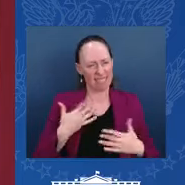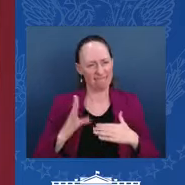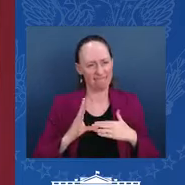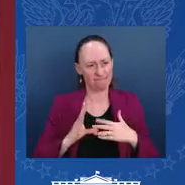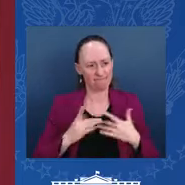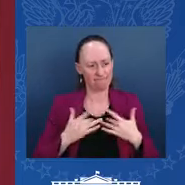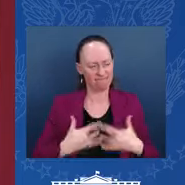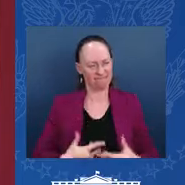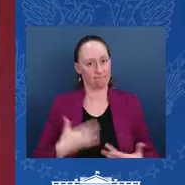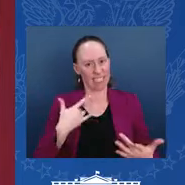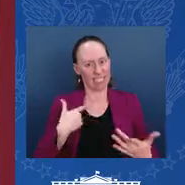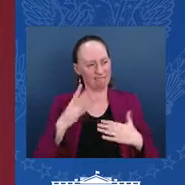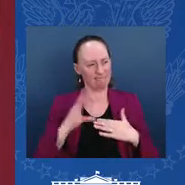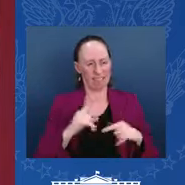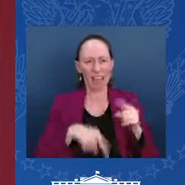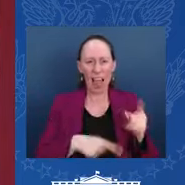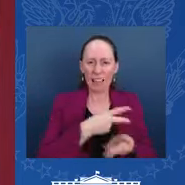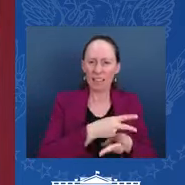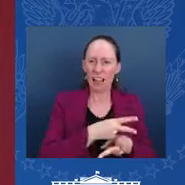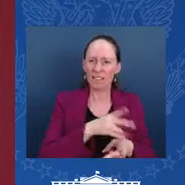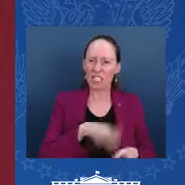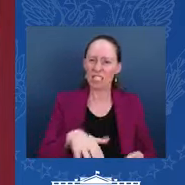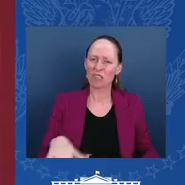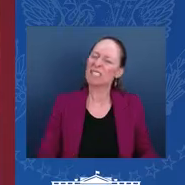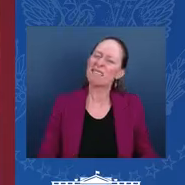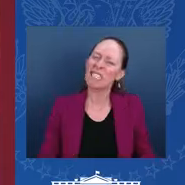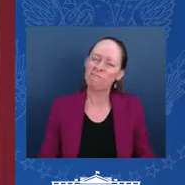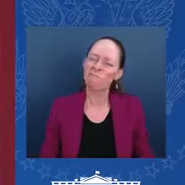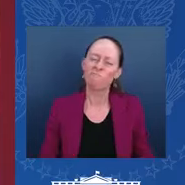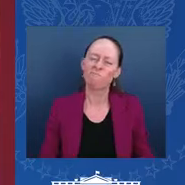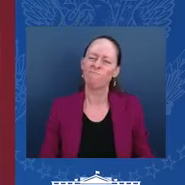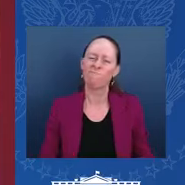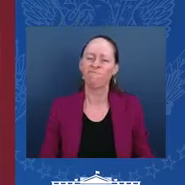eye and say, honey, I'm sorry.